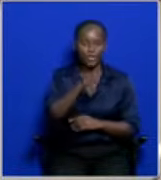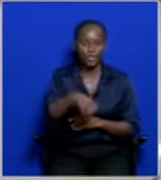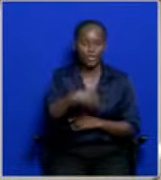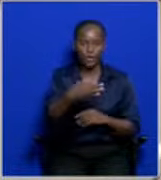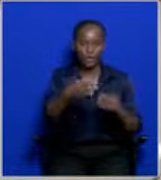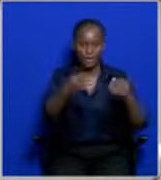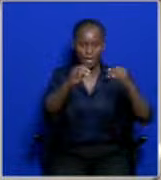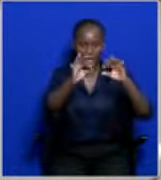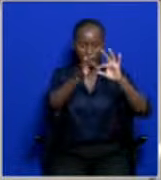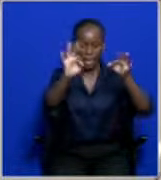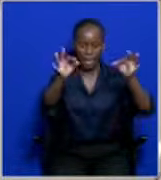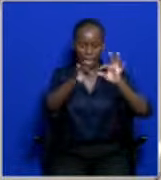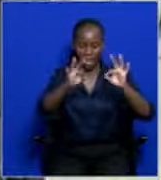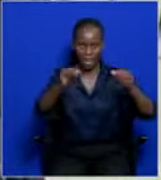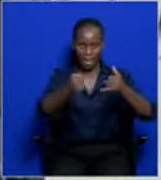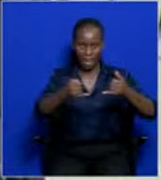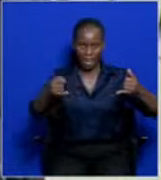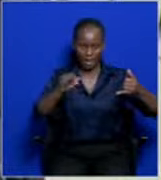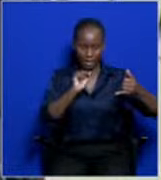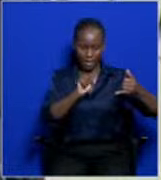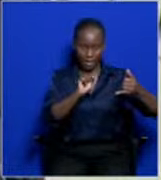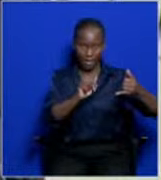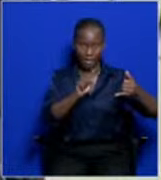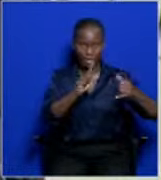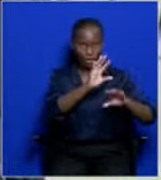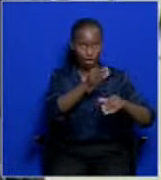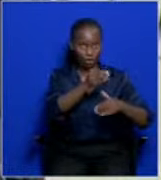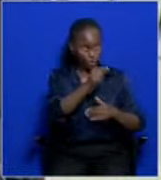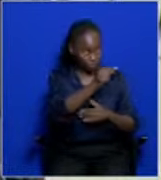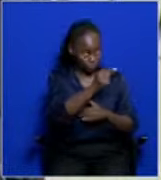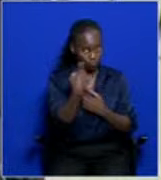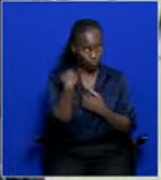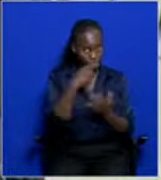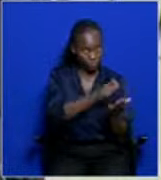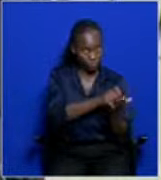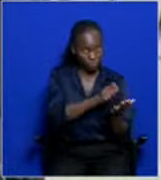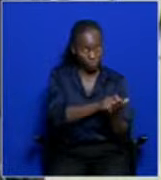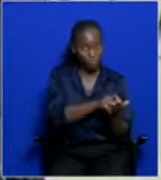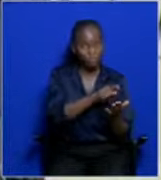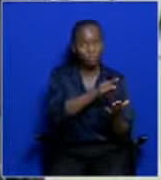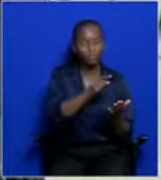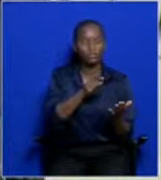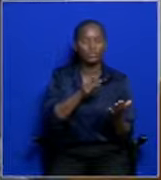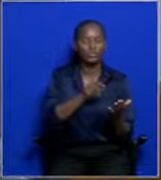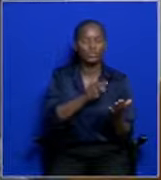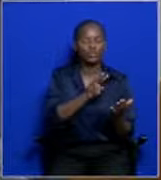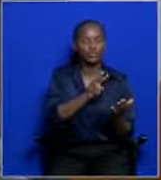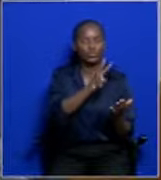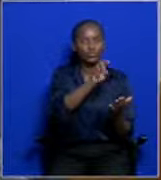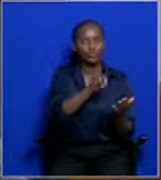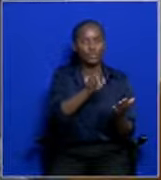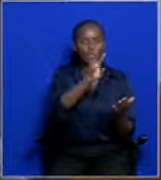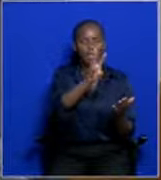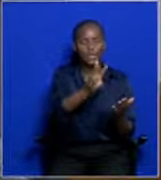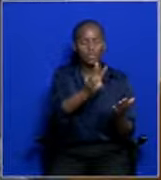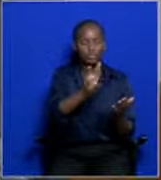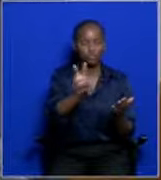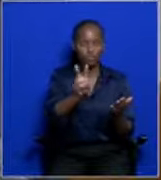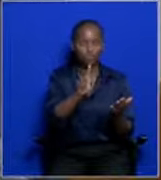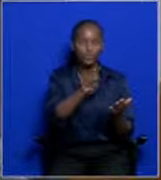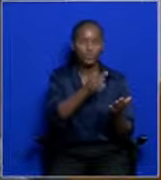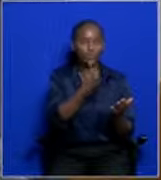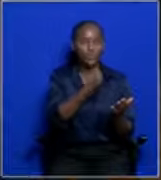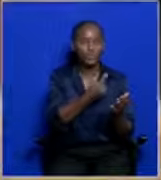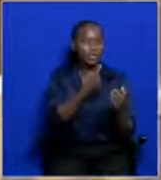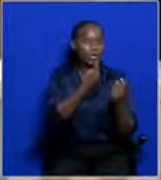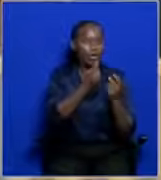at page 248.2, Yes. you state that the complainant says they seized his legal precious